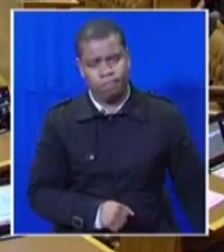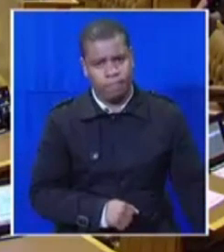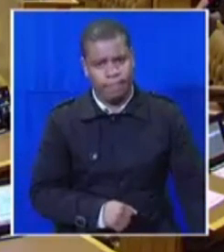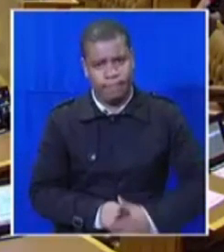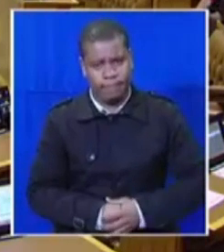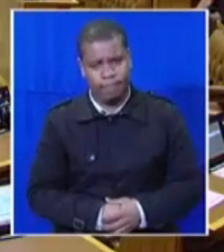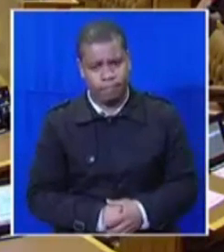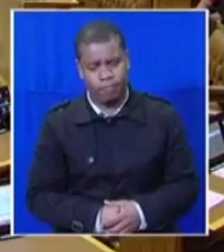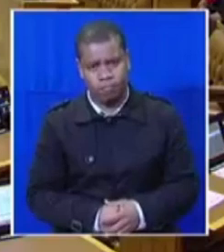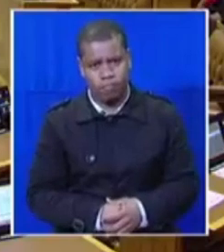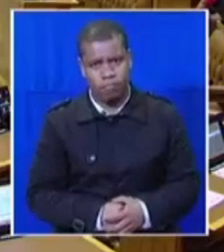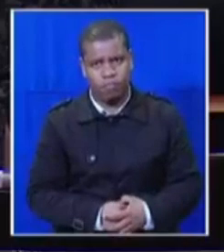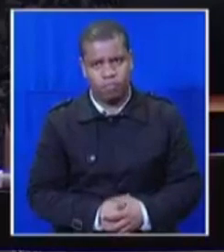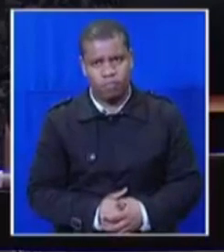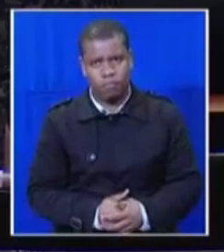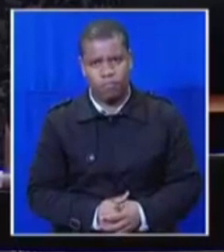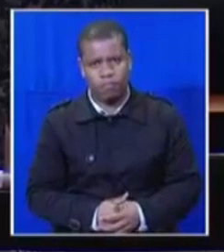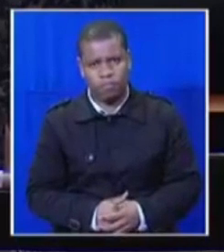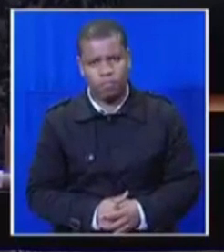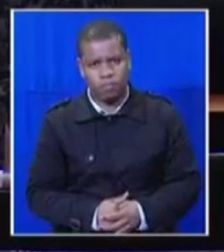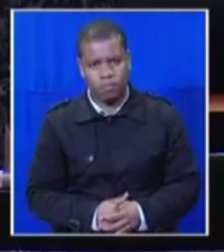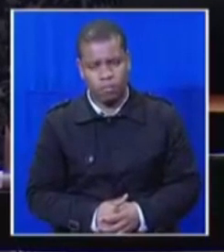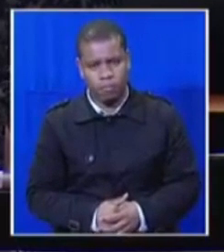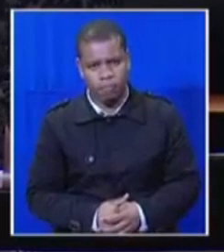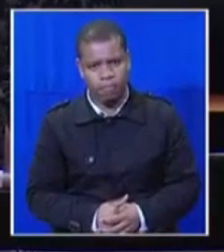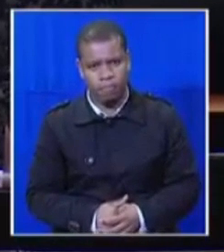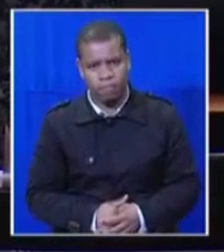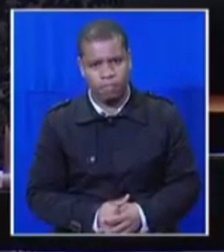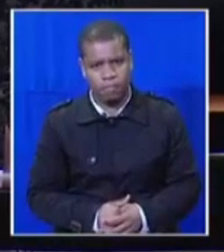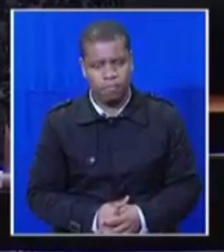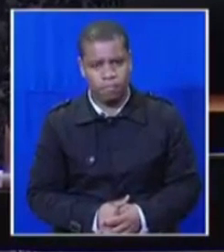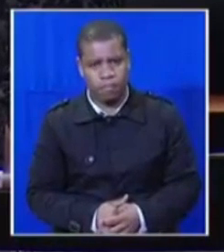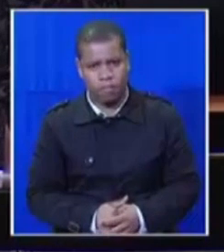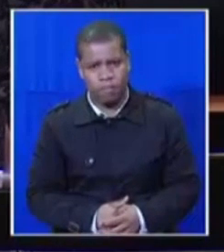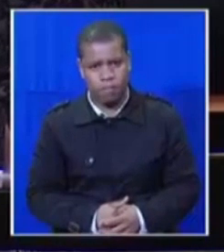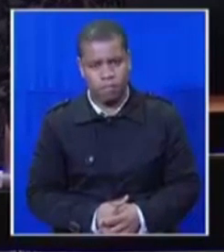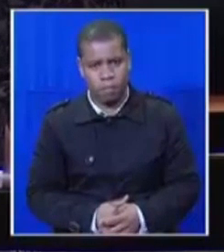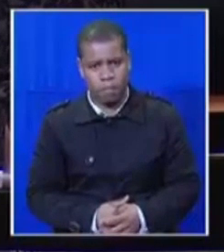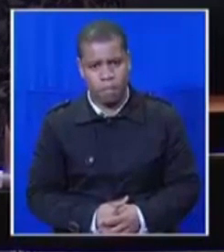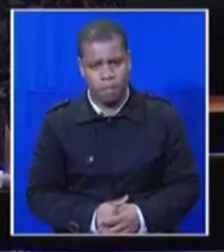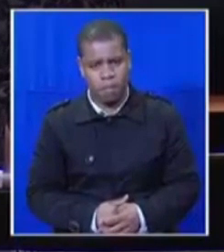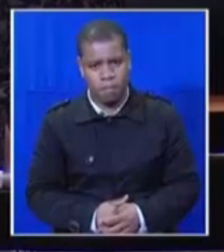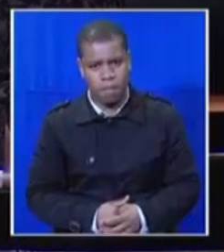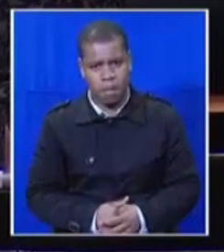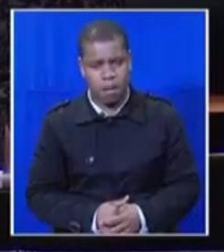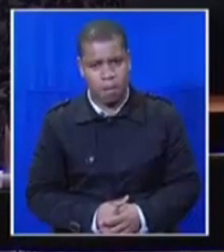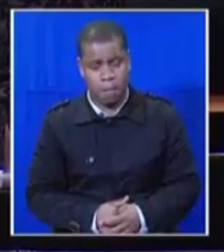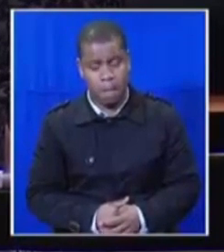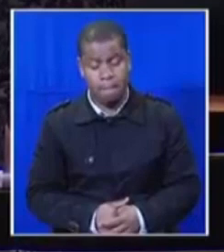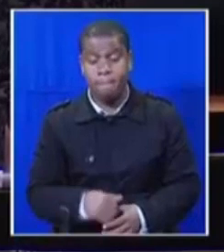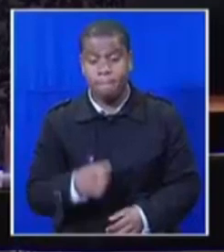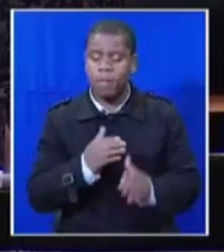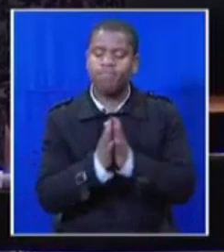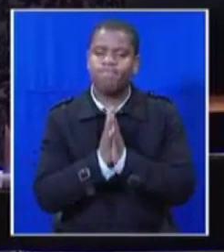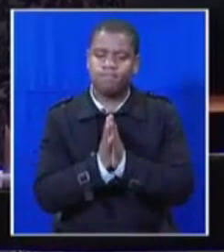Ubani usigazozo? Honorable members, at this stage, I am going to ask the Sergeant